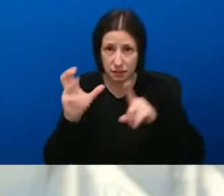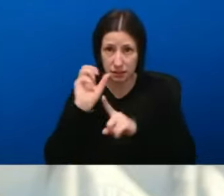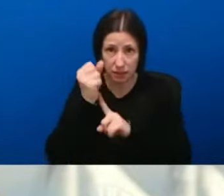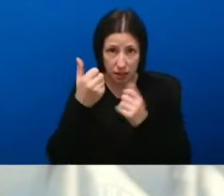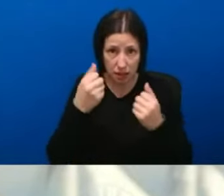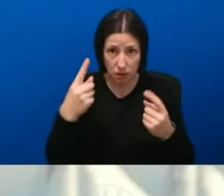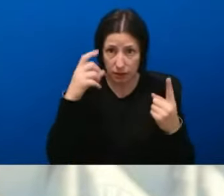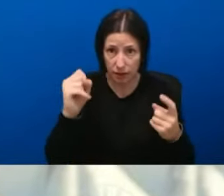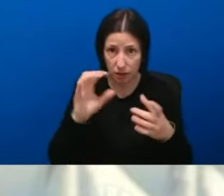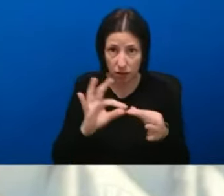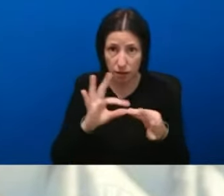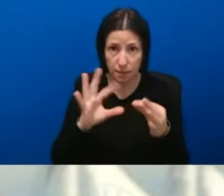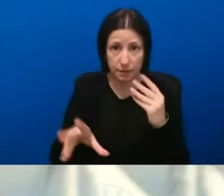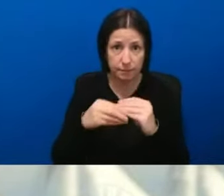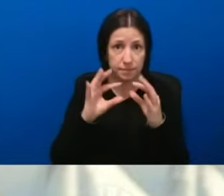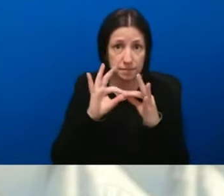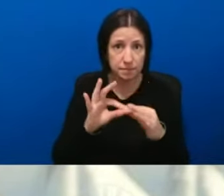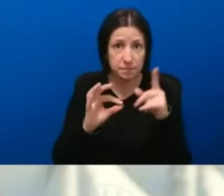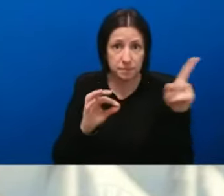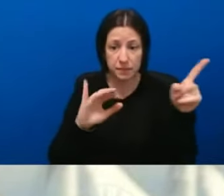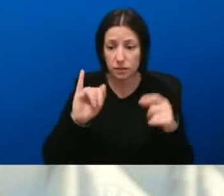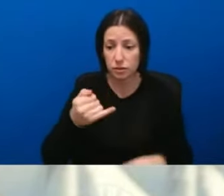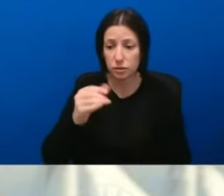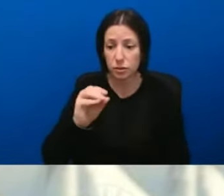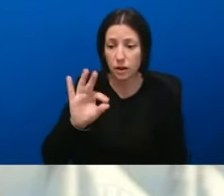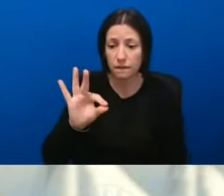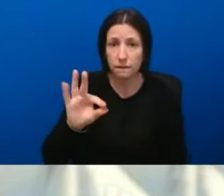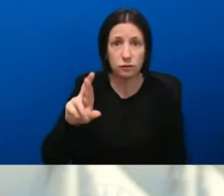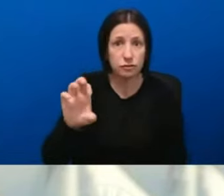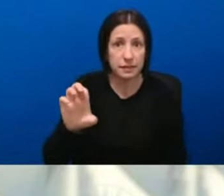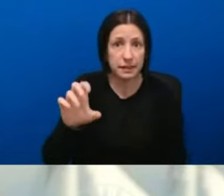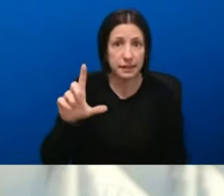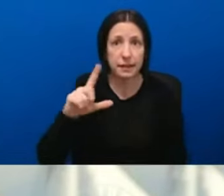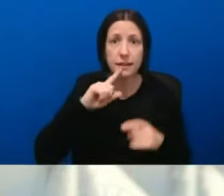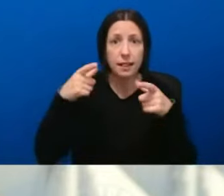to comment on that situation?